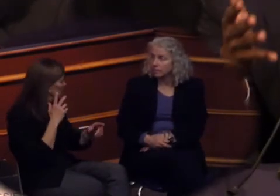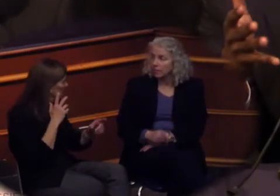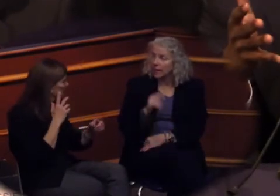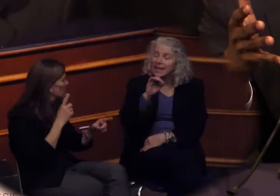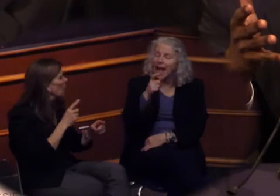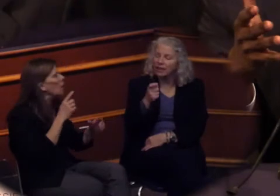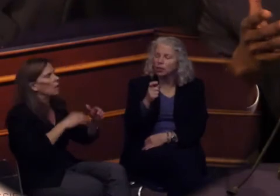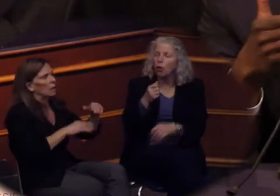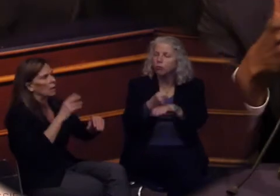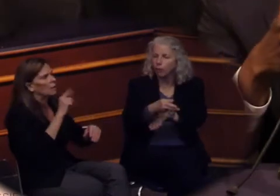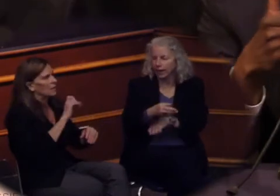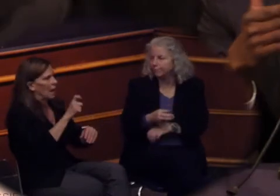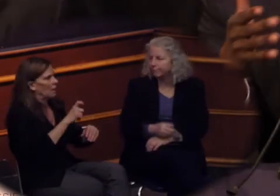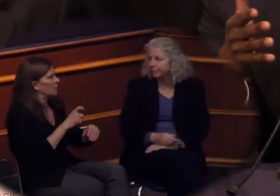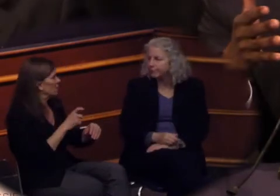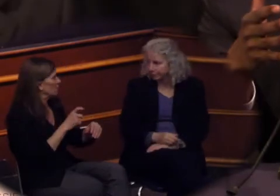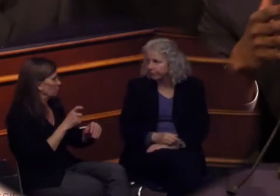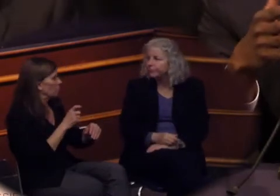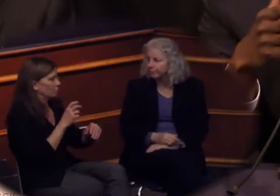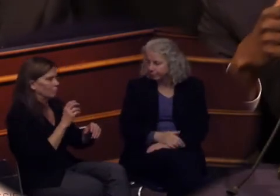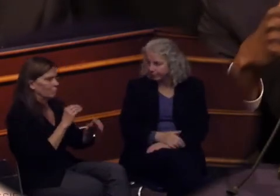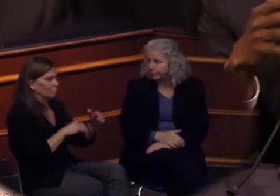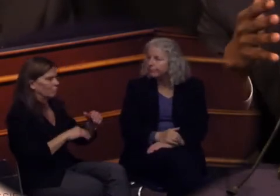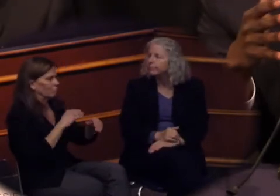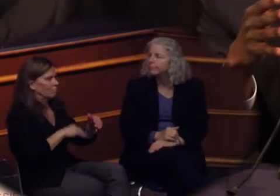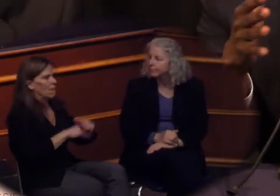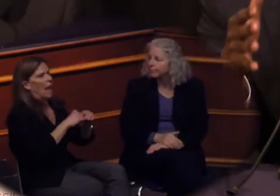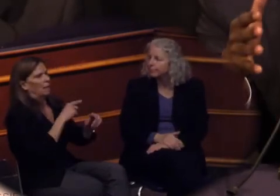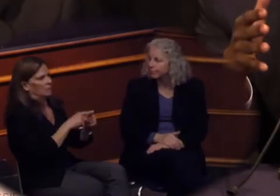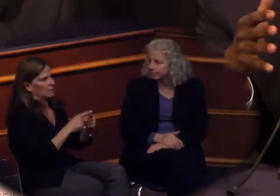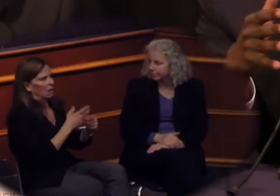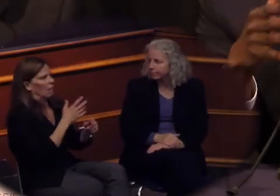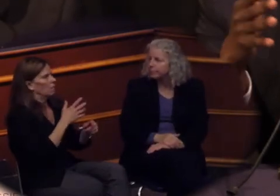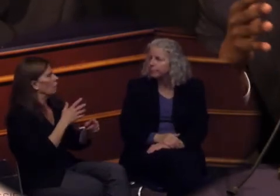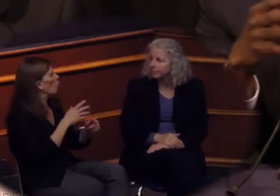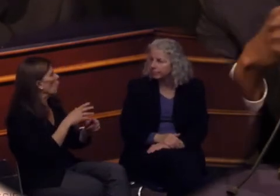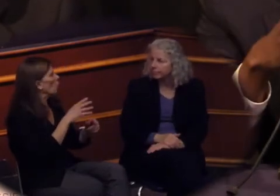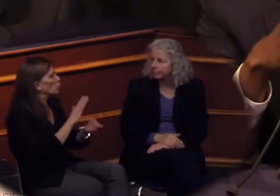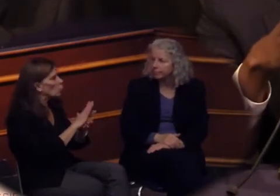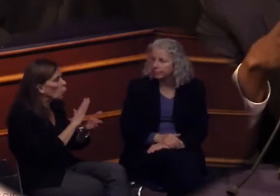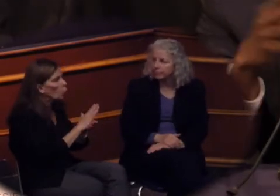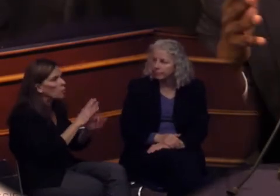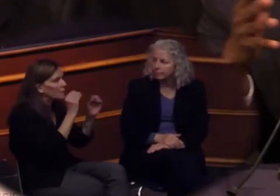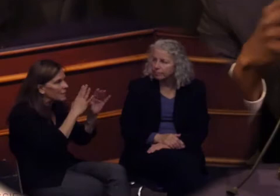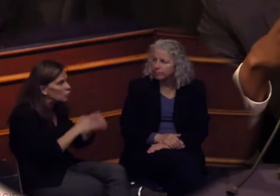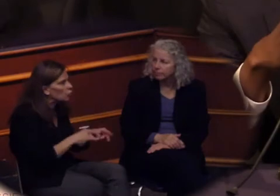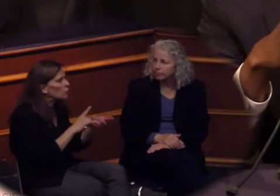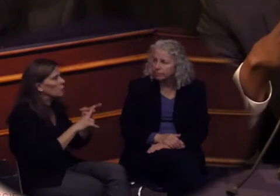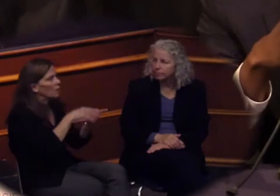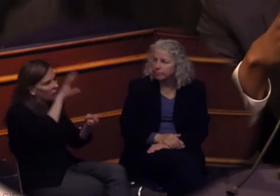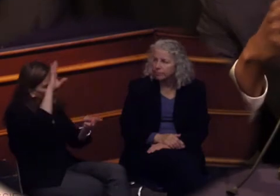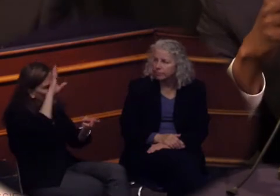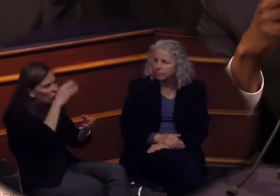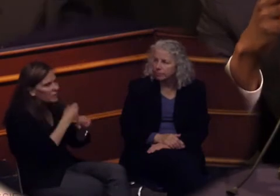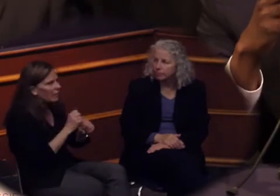because I knew we had to do it. Schools, teachers, infrastructure, public safety, fire stations, school buildings.